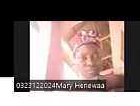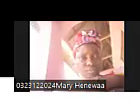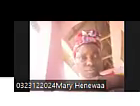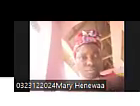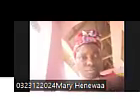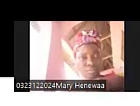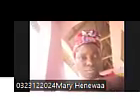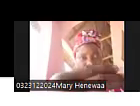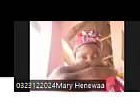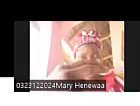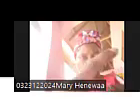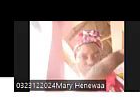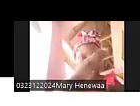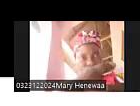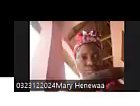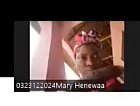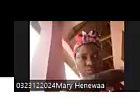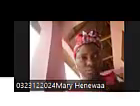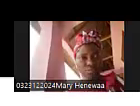Say hi.